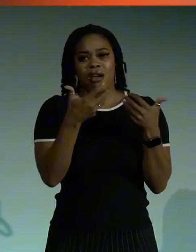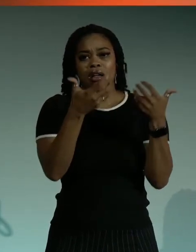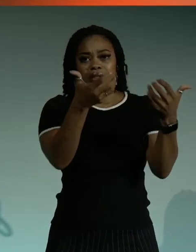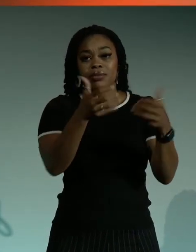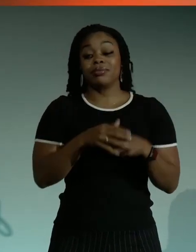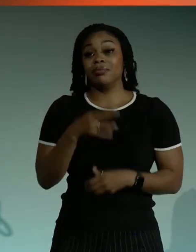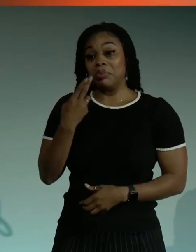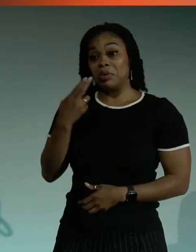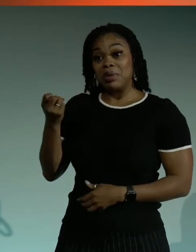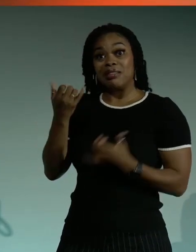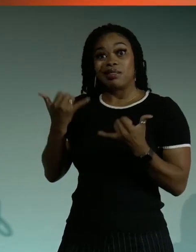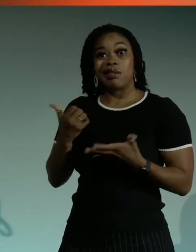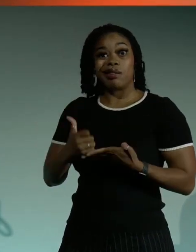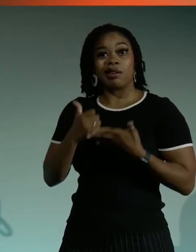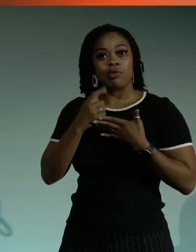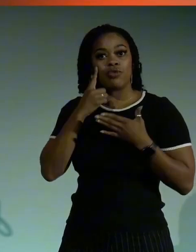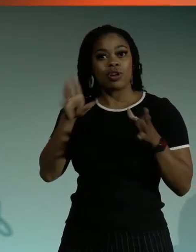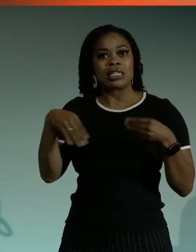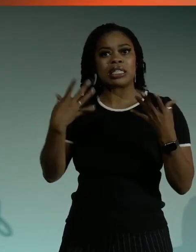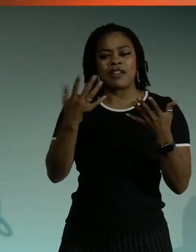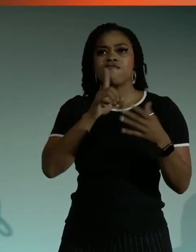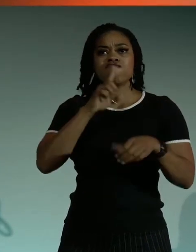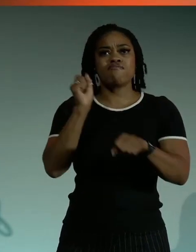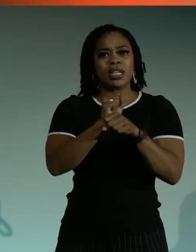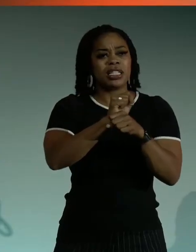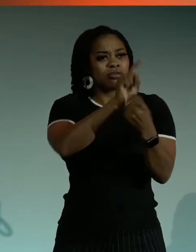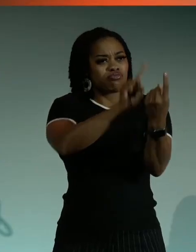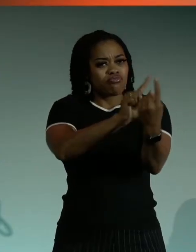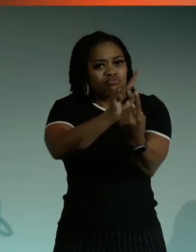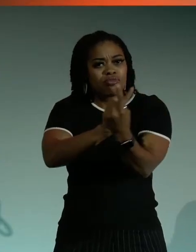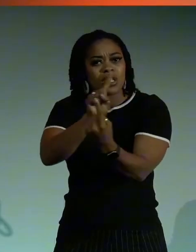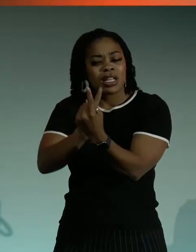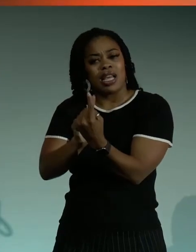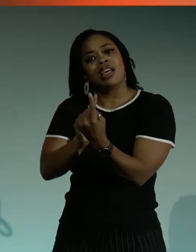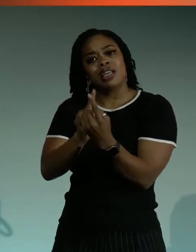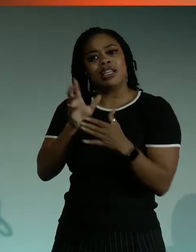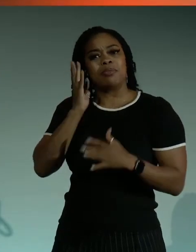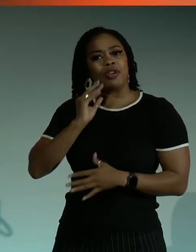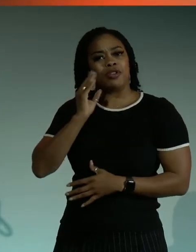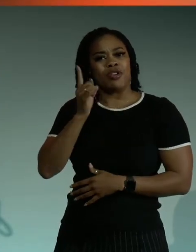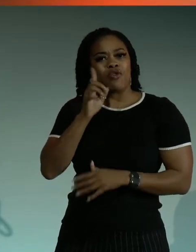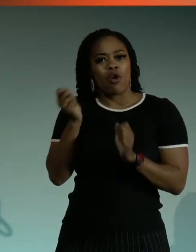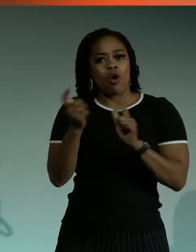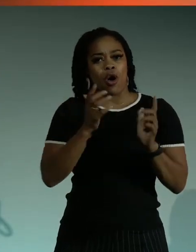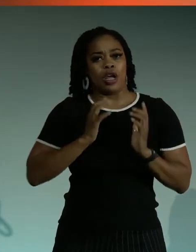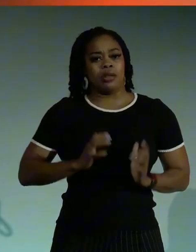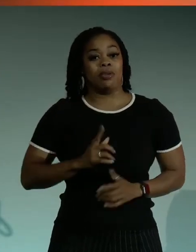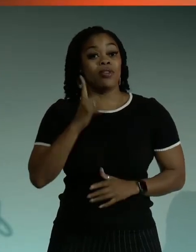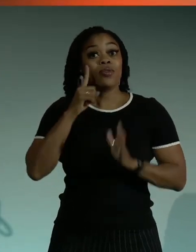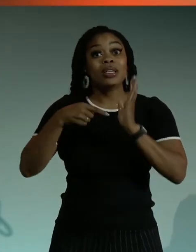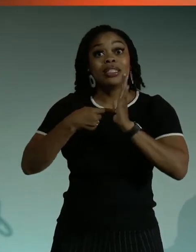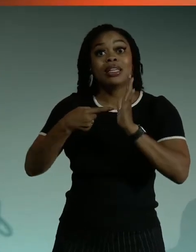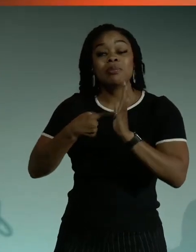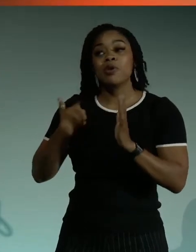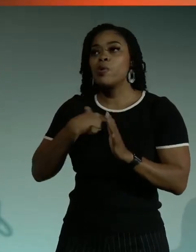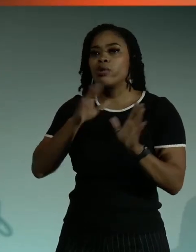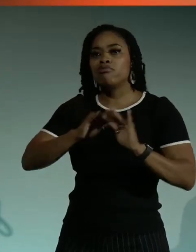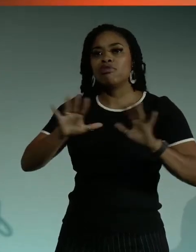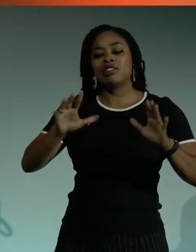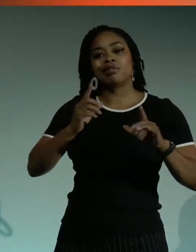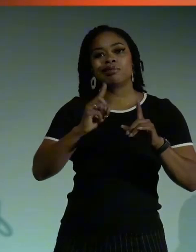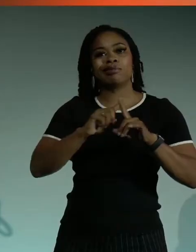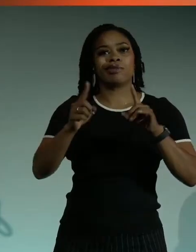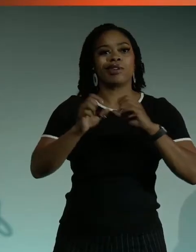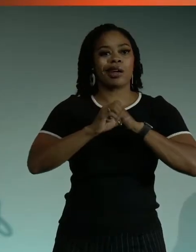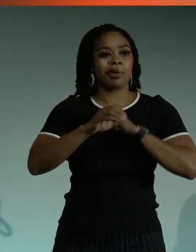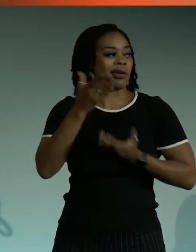allows us to deliver one-to-one experiences to our customers. As an example, when we're launching a campaign, we might